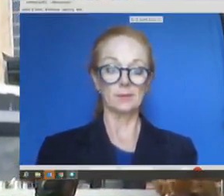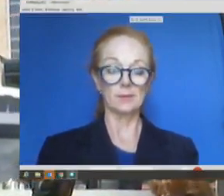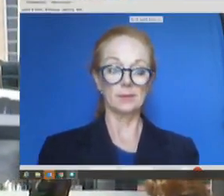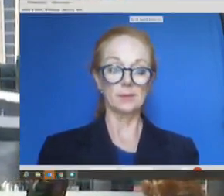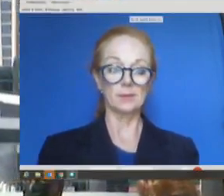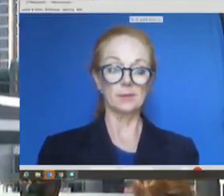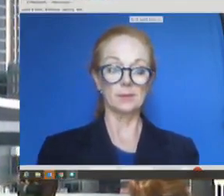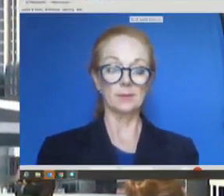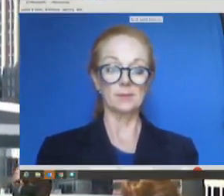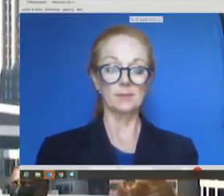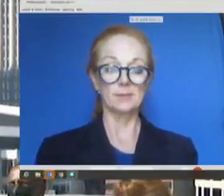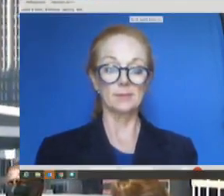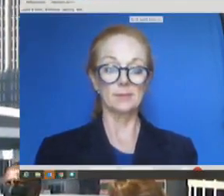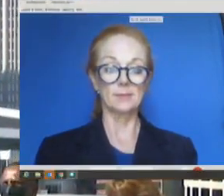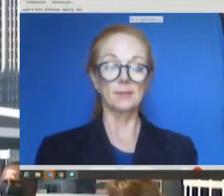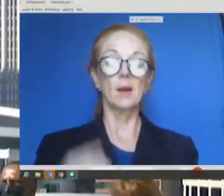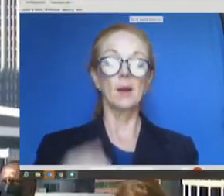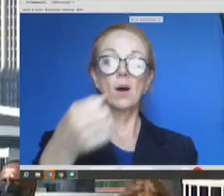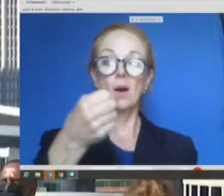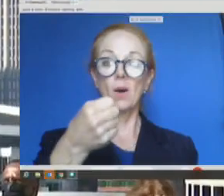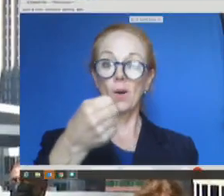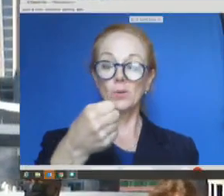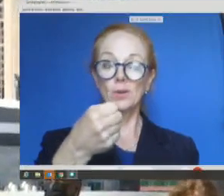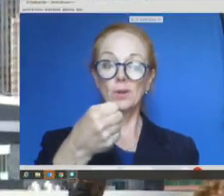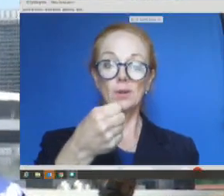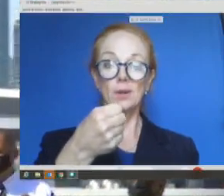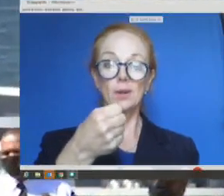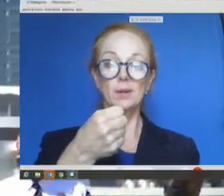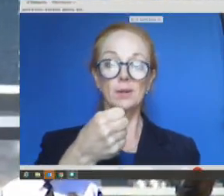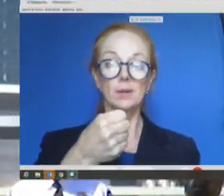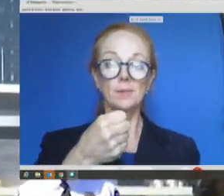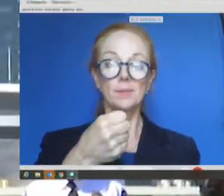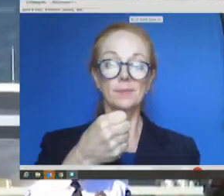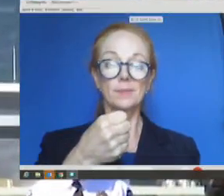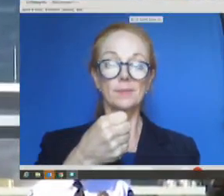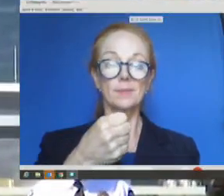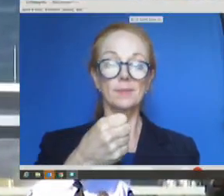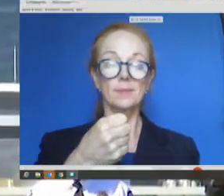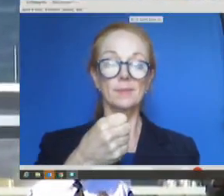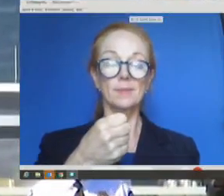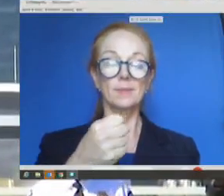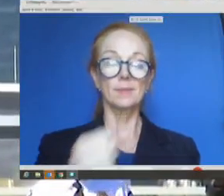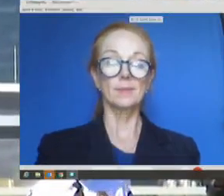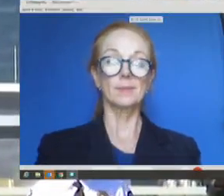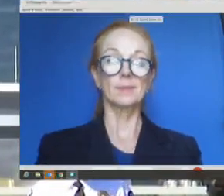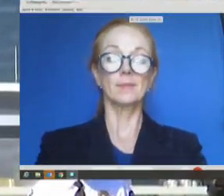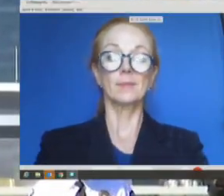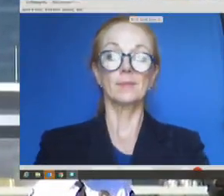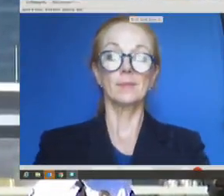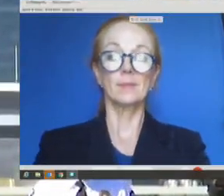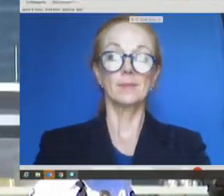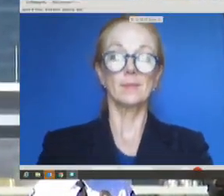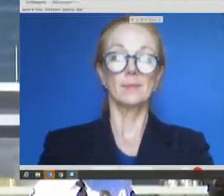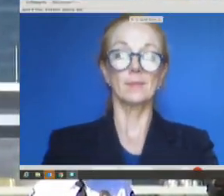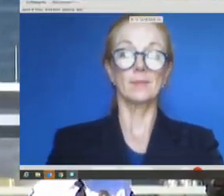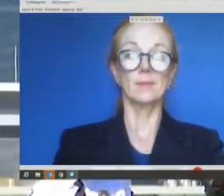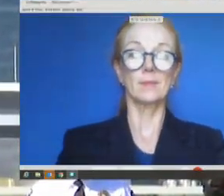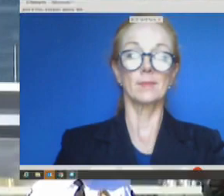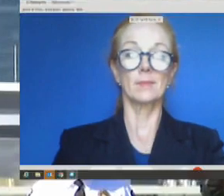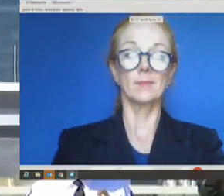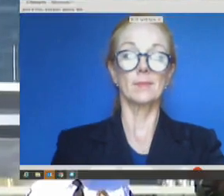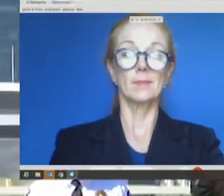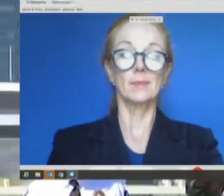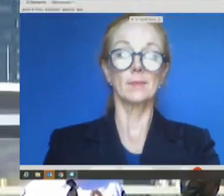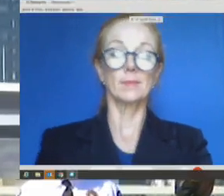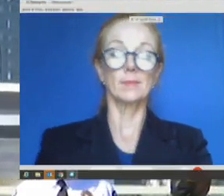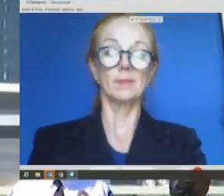of people at home on social media, maybe repeat the question back before you respond, so those at home that are watching this on the screen know what the response is